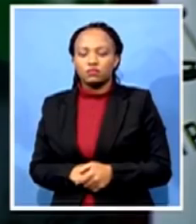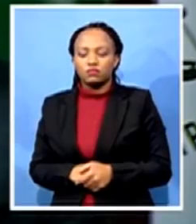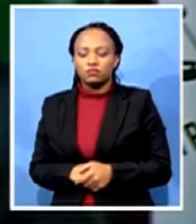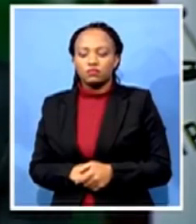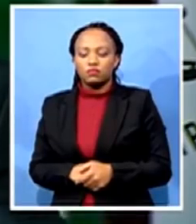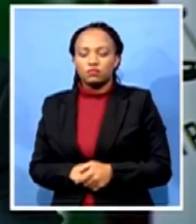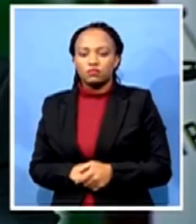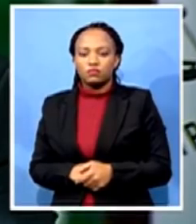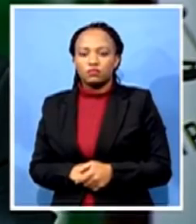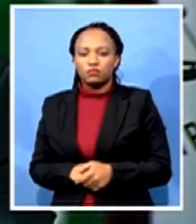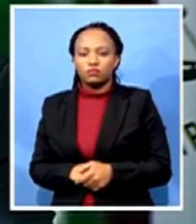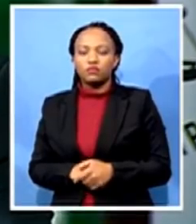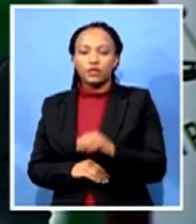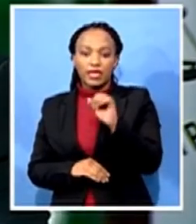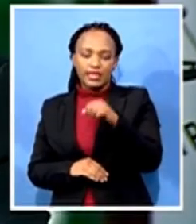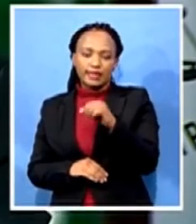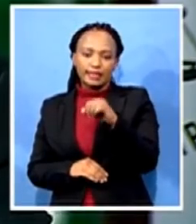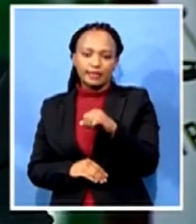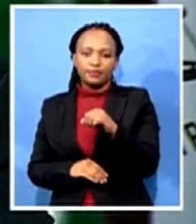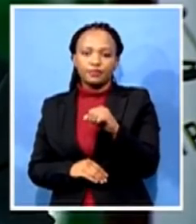document which